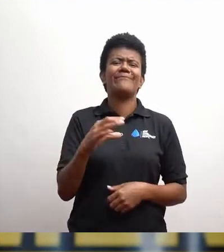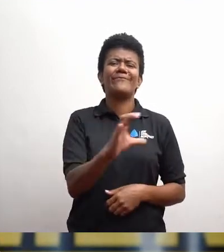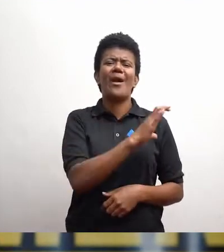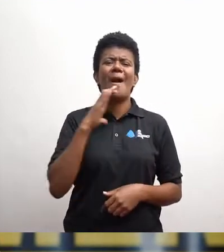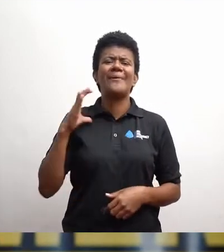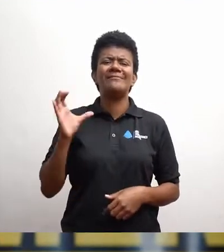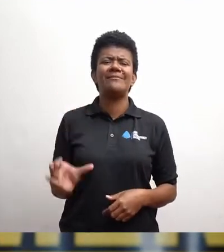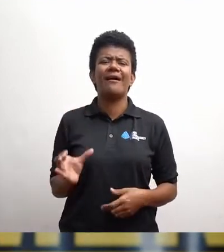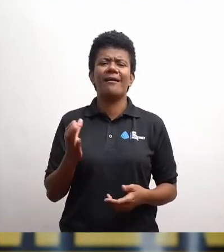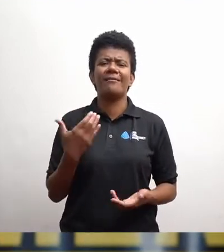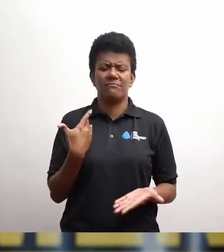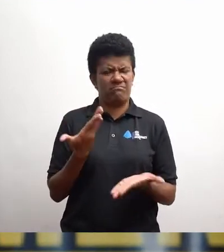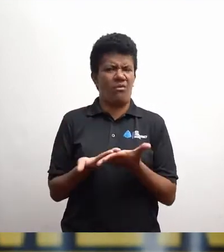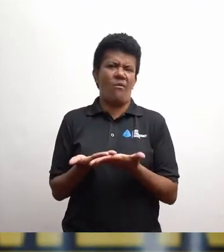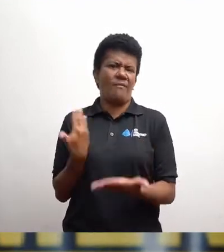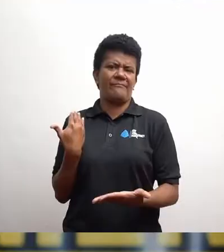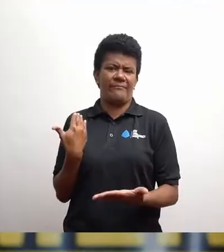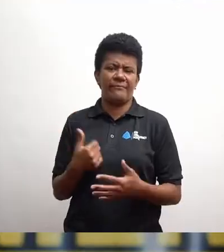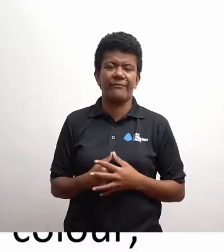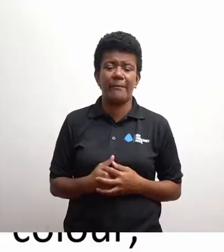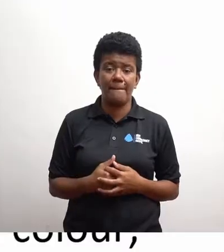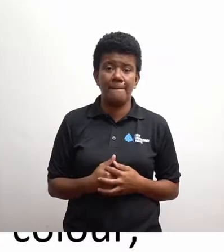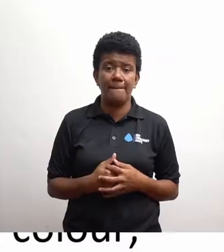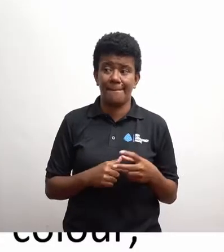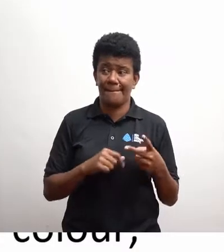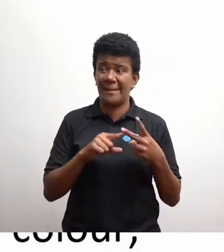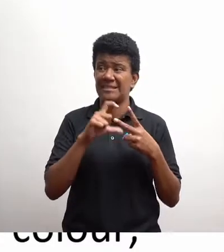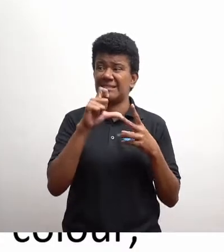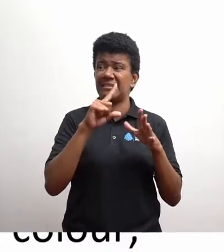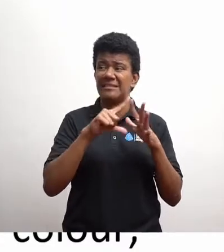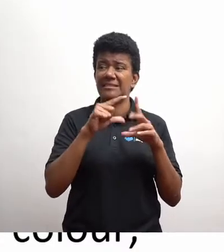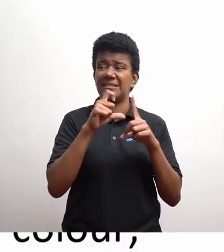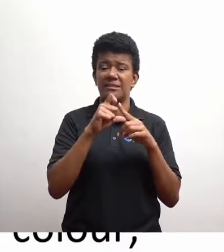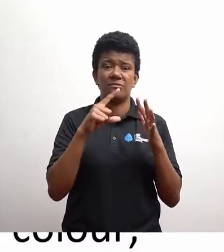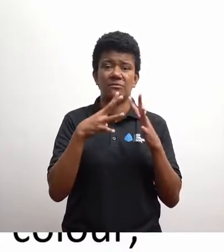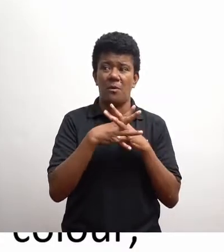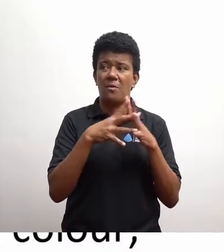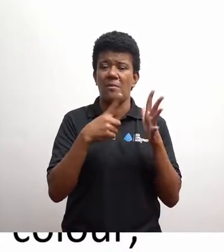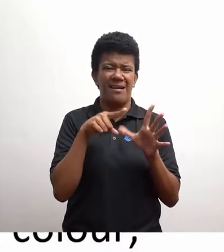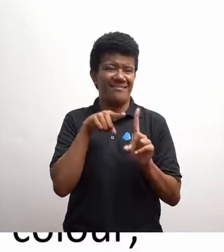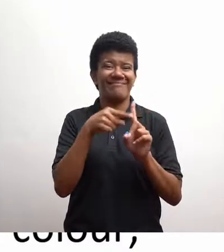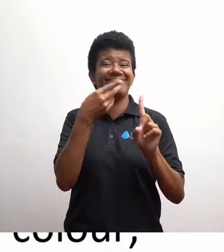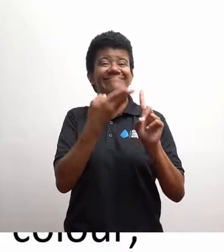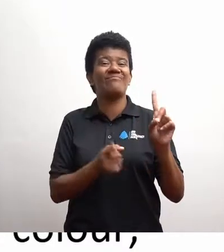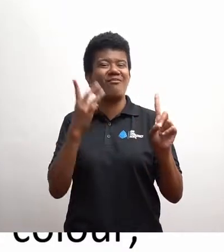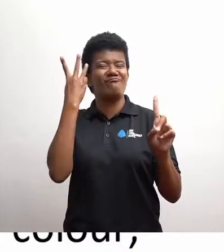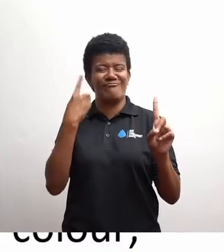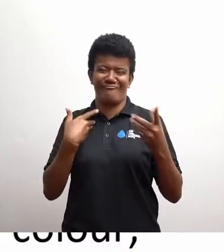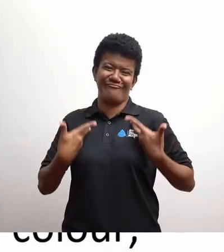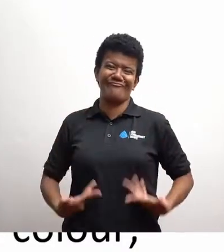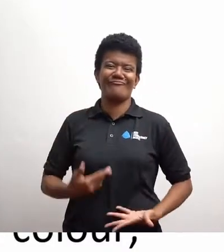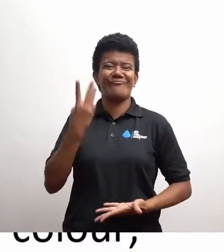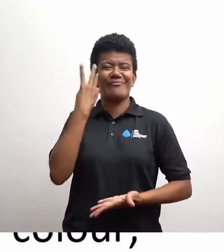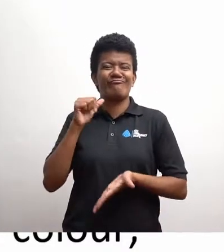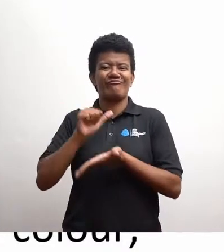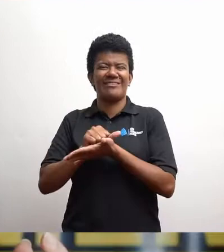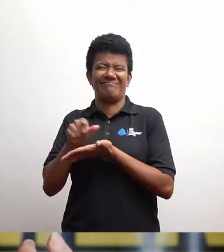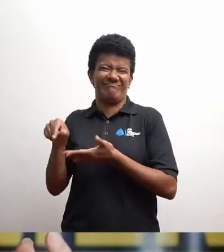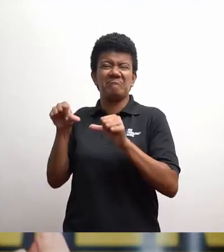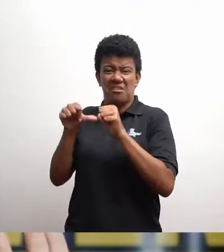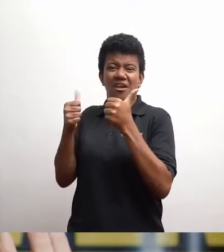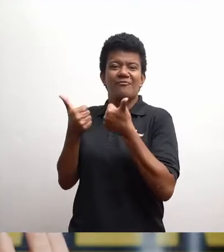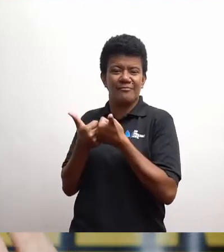Commission on Elimination of All Forms of Discrimination Against Women. We call it CEDAW, Convention on the Elimination of All Forms